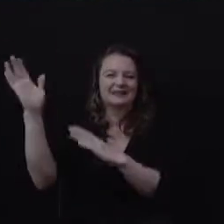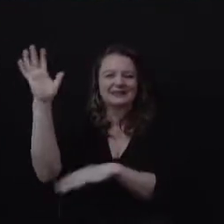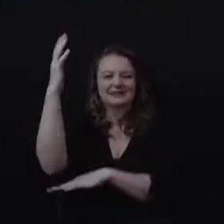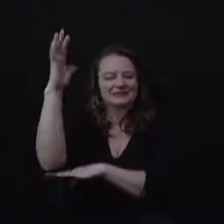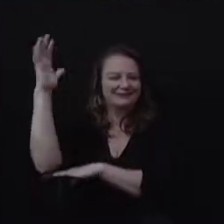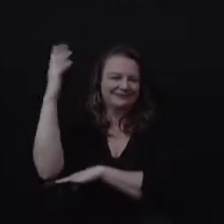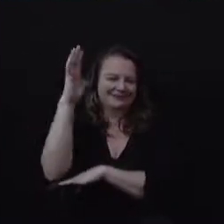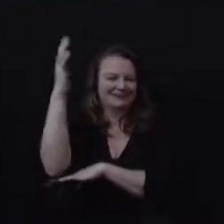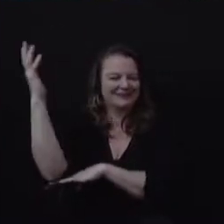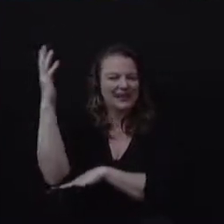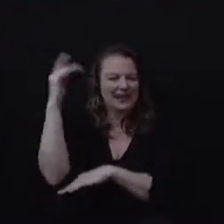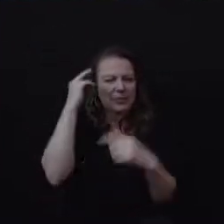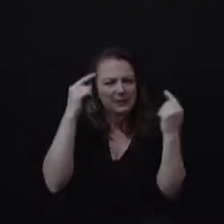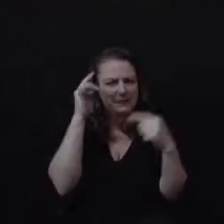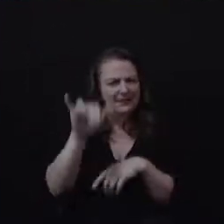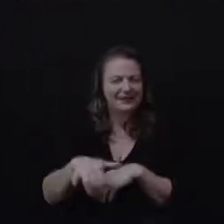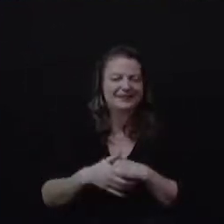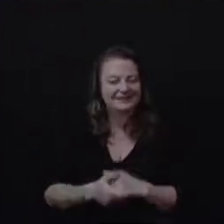Think about that.